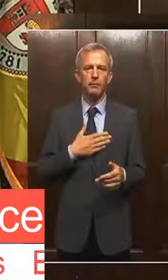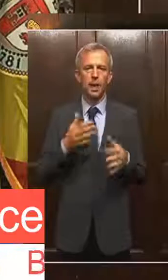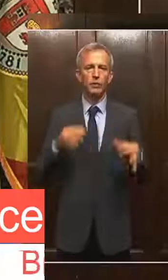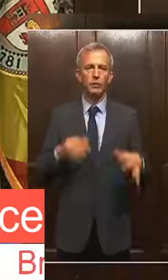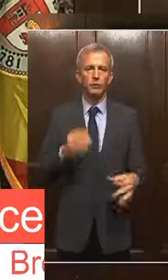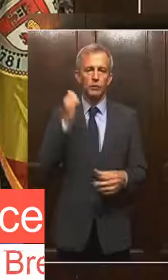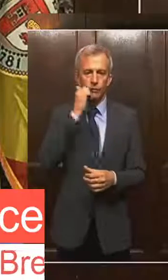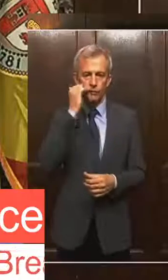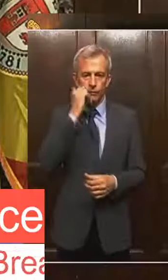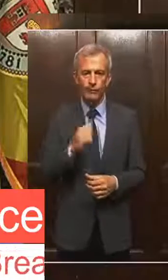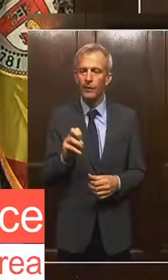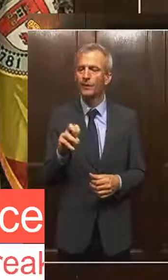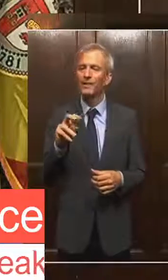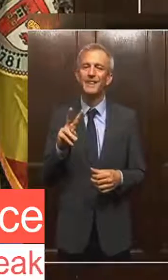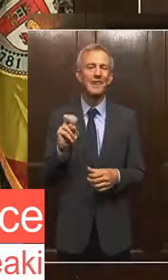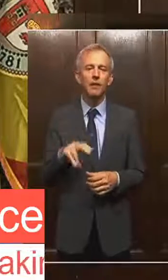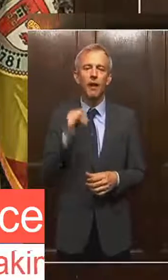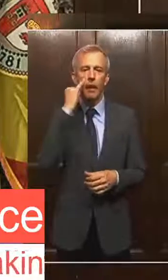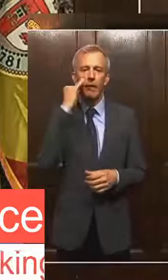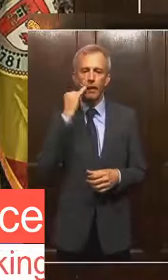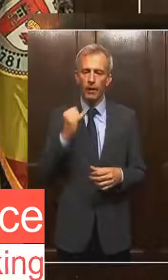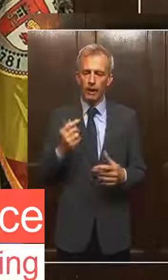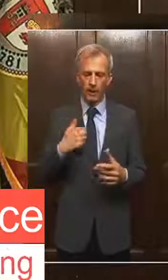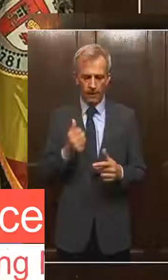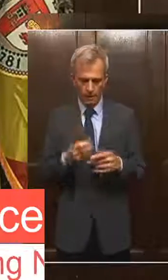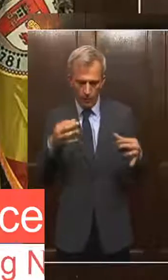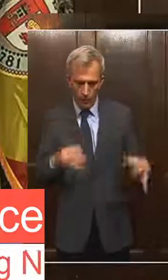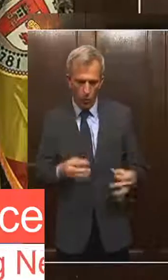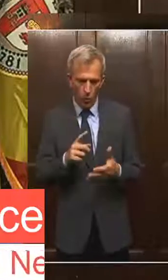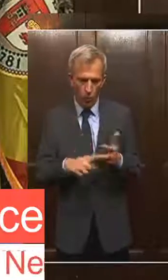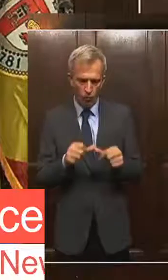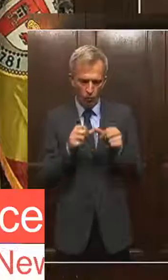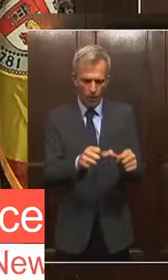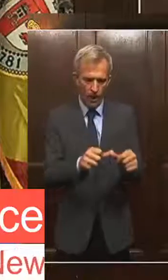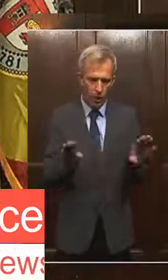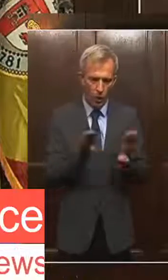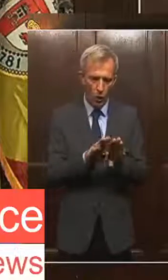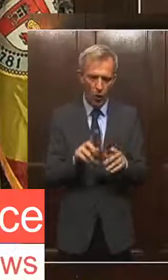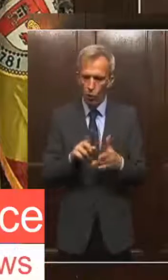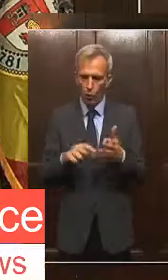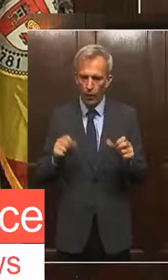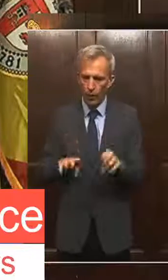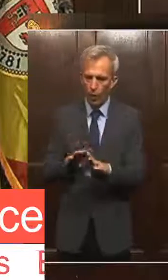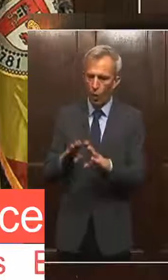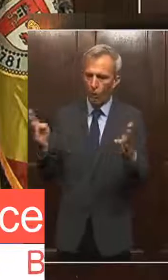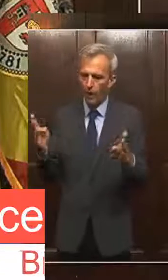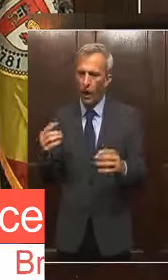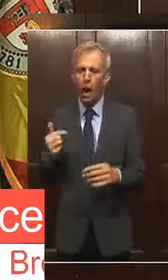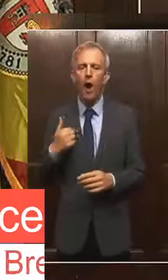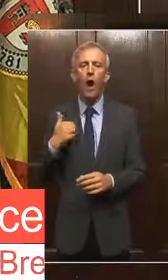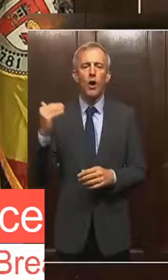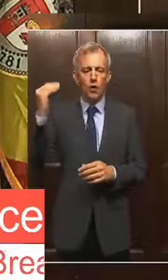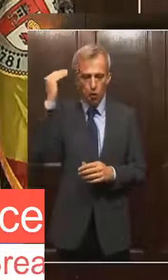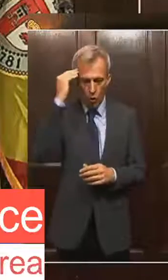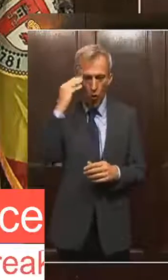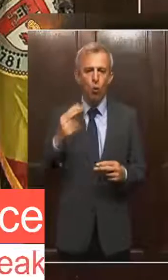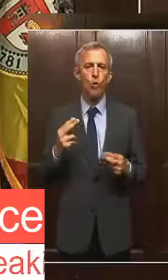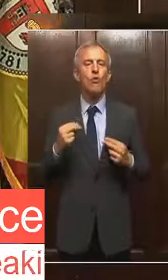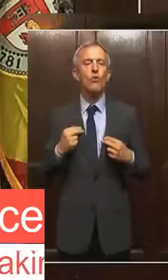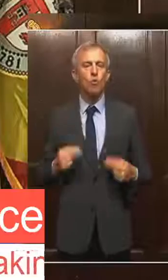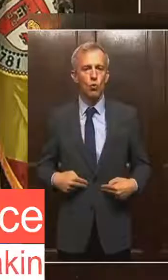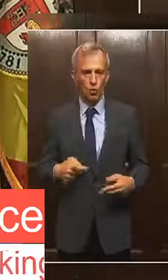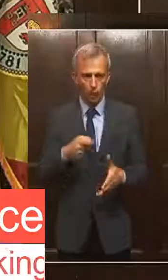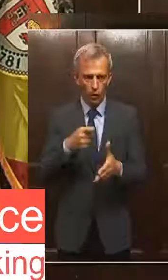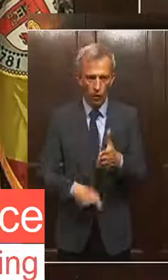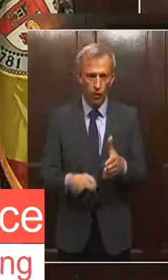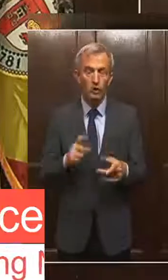make the tough calls about what can open or what needs to be closed. I know the human cost of this, but I also know that taking